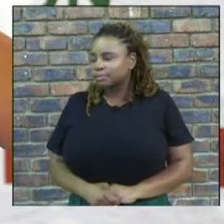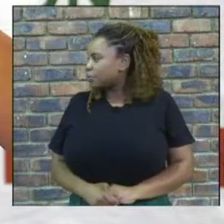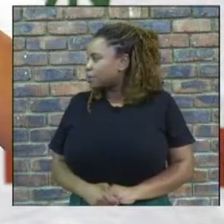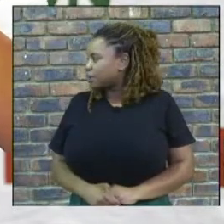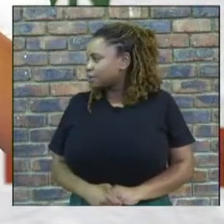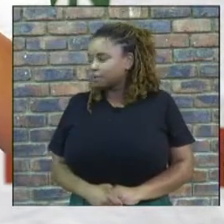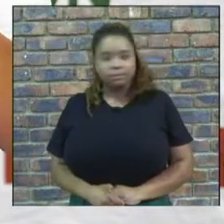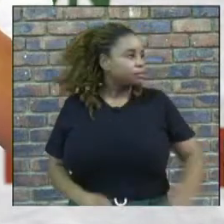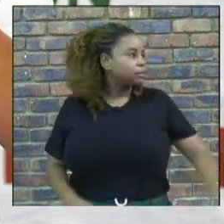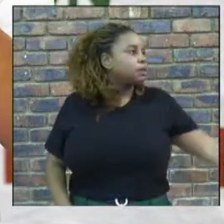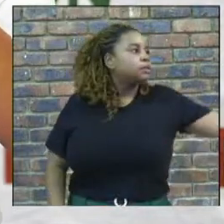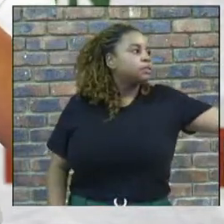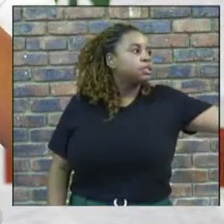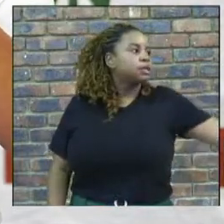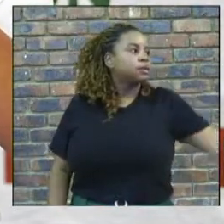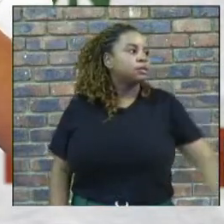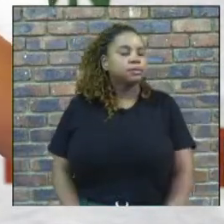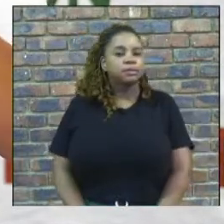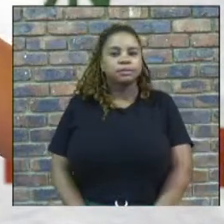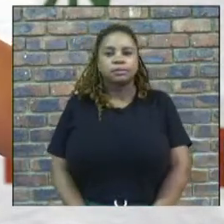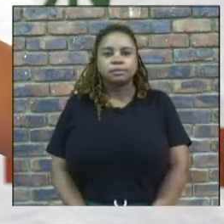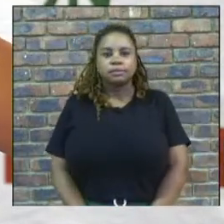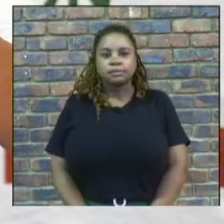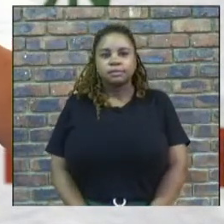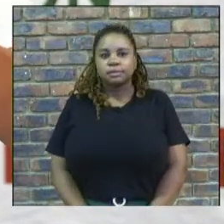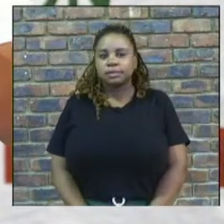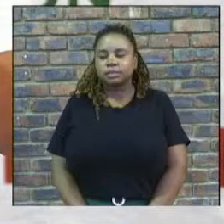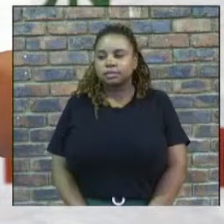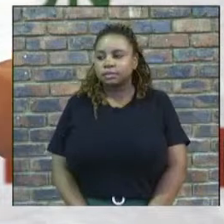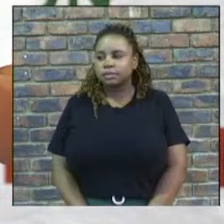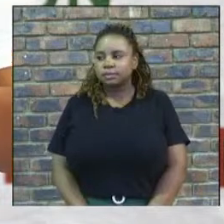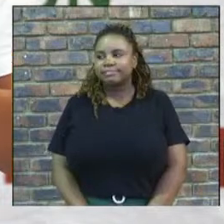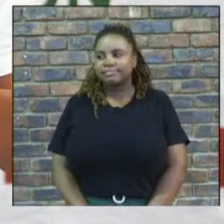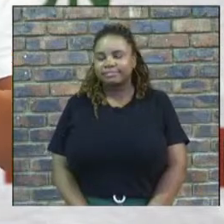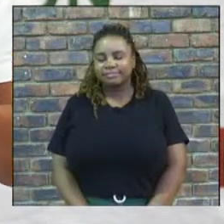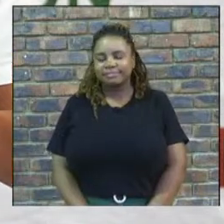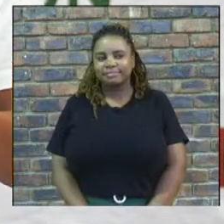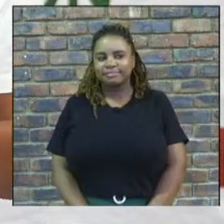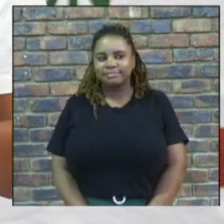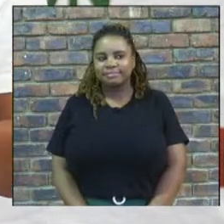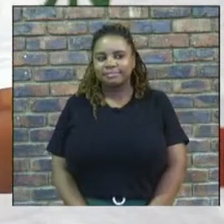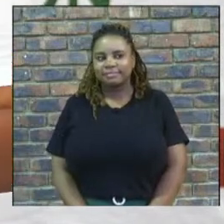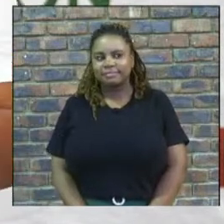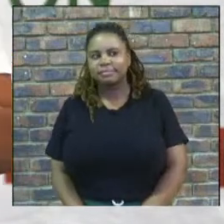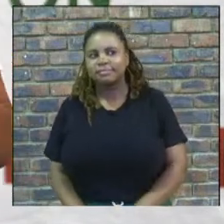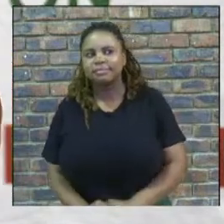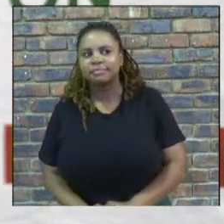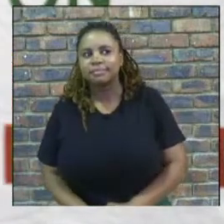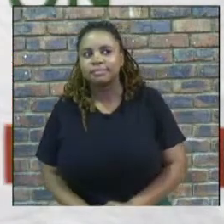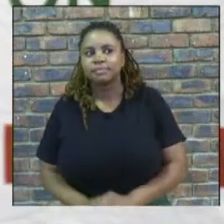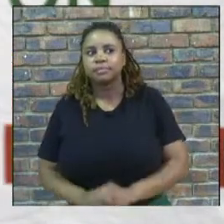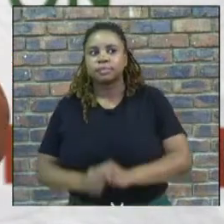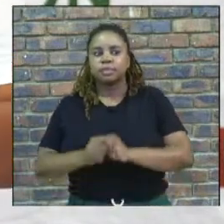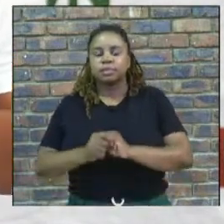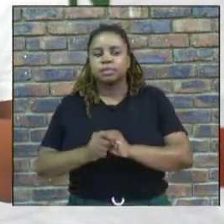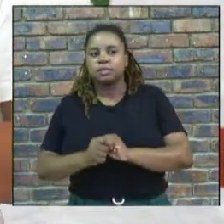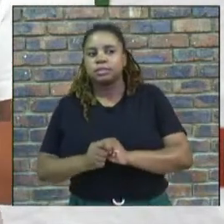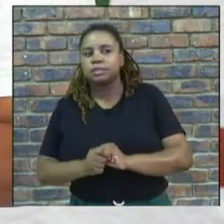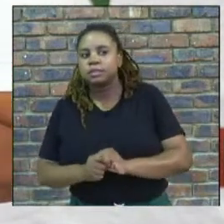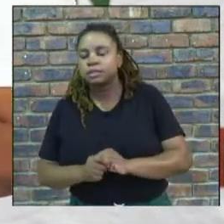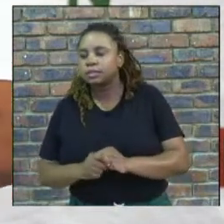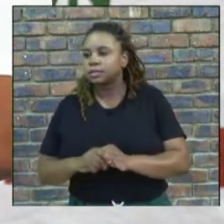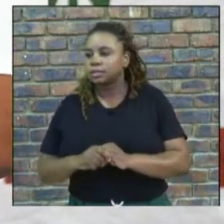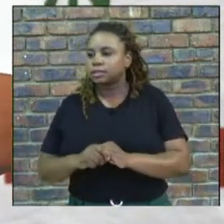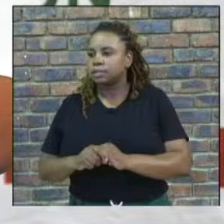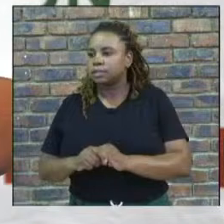Okay, member le tswala re kopa nthuso na le experience. Nna ke thoma o tla ka tseko mo economic development. So a ke itse le gore ba